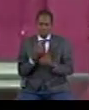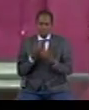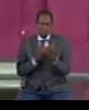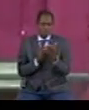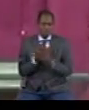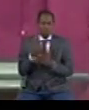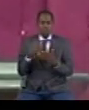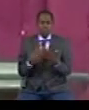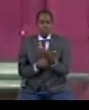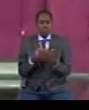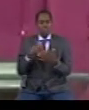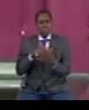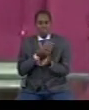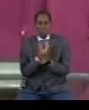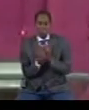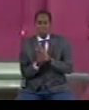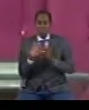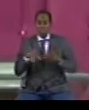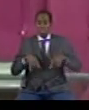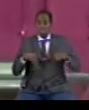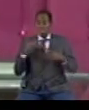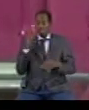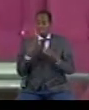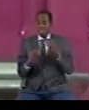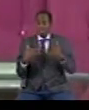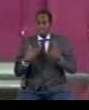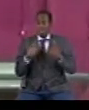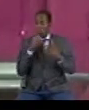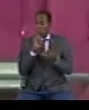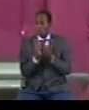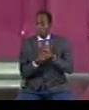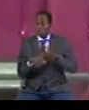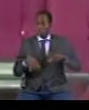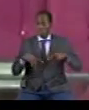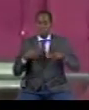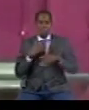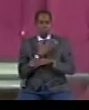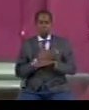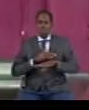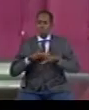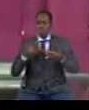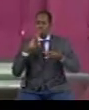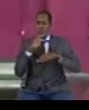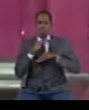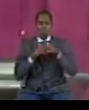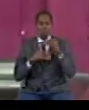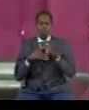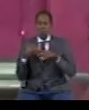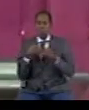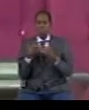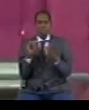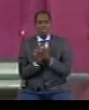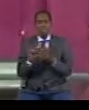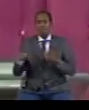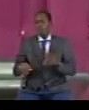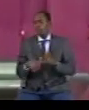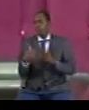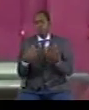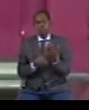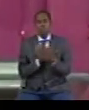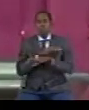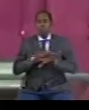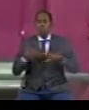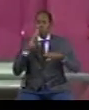your life. If it has not done that, my brother, don't be comfortable with that kind of gospel. Don't be comfortable with all that and